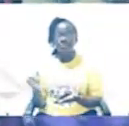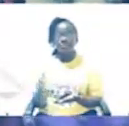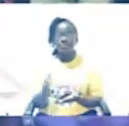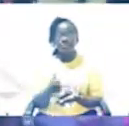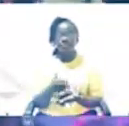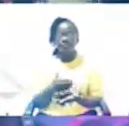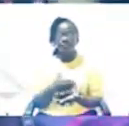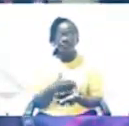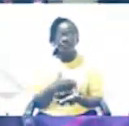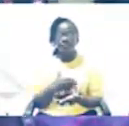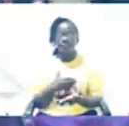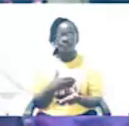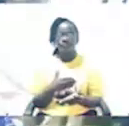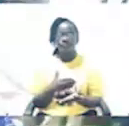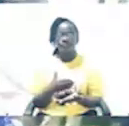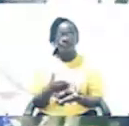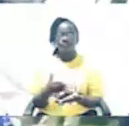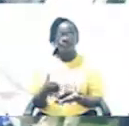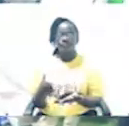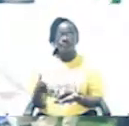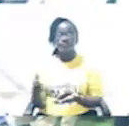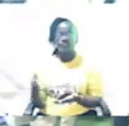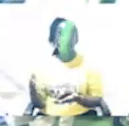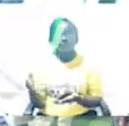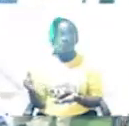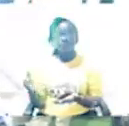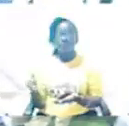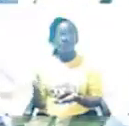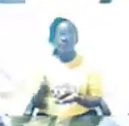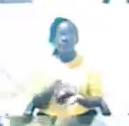Don't raise the call. Come quickly.